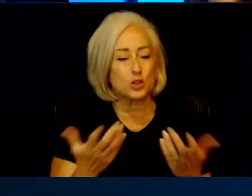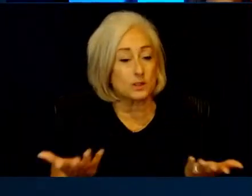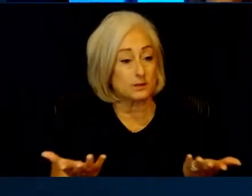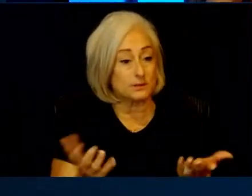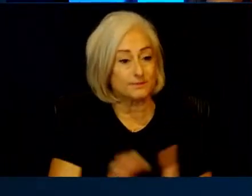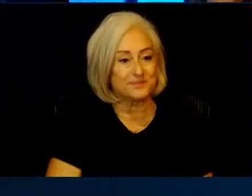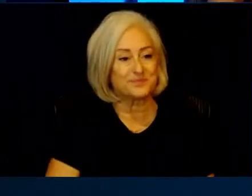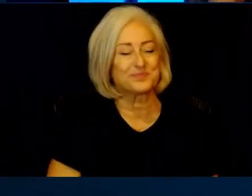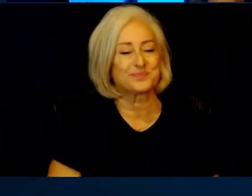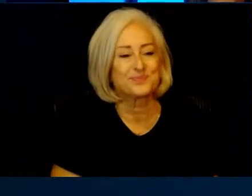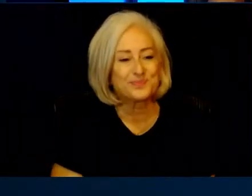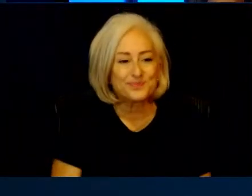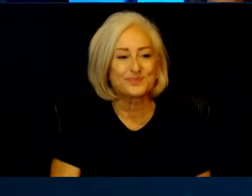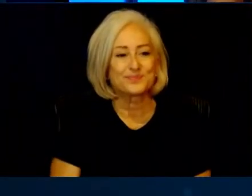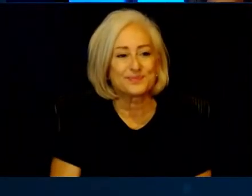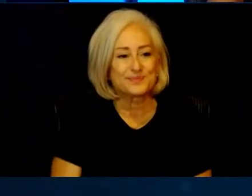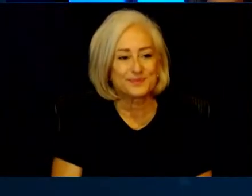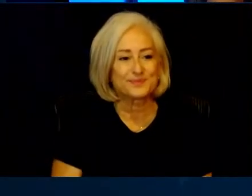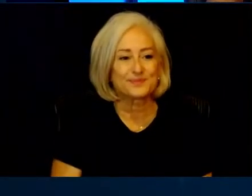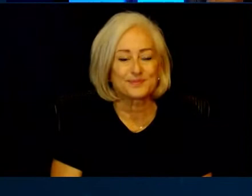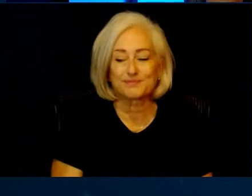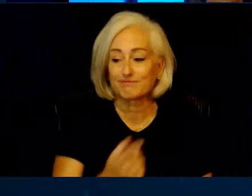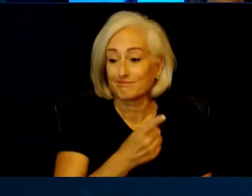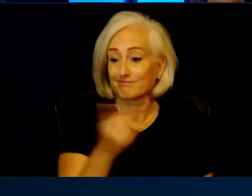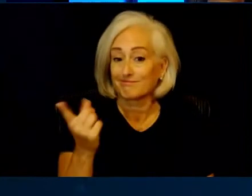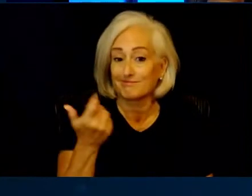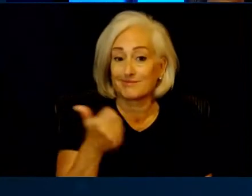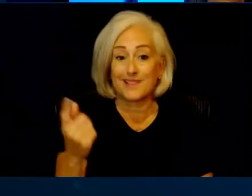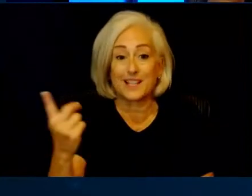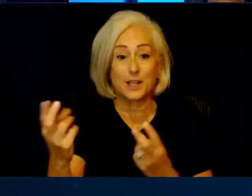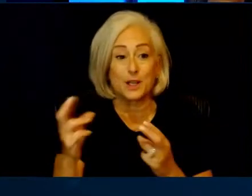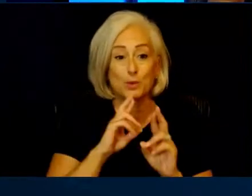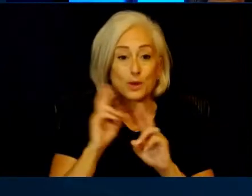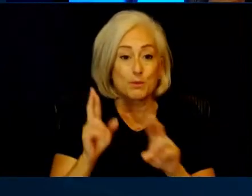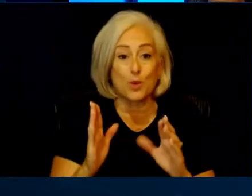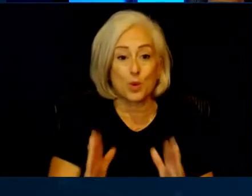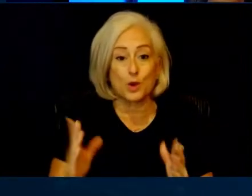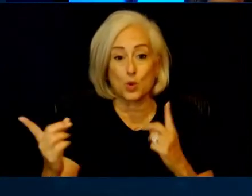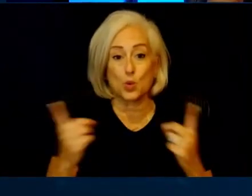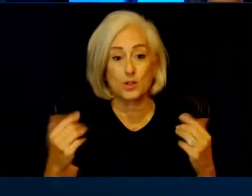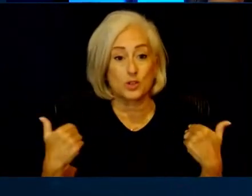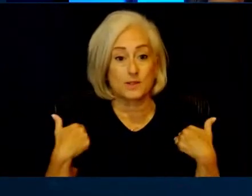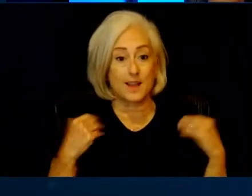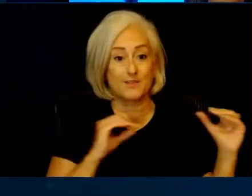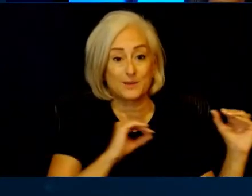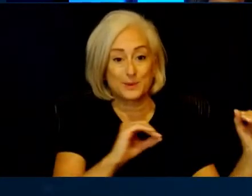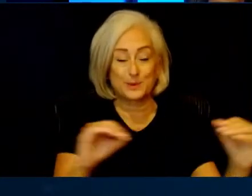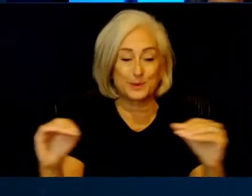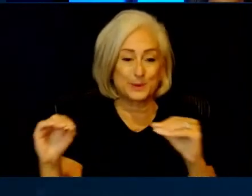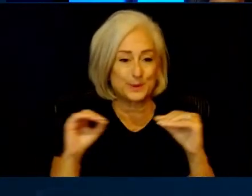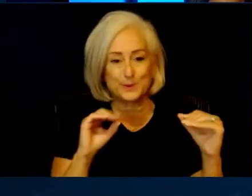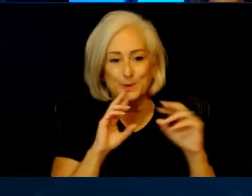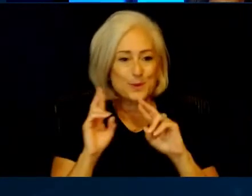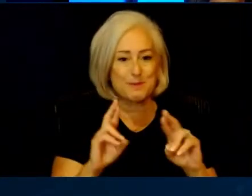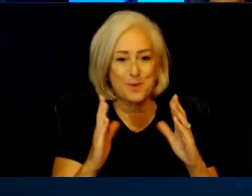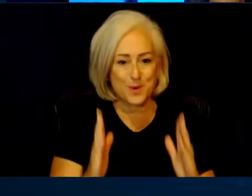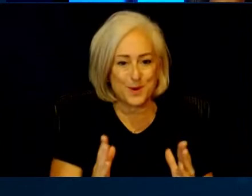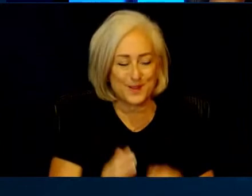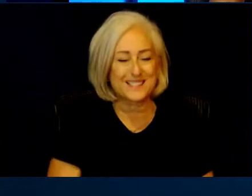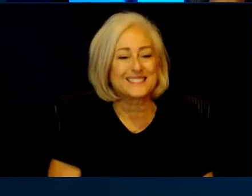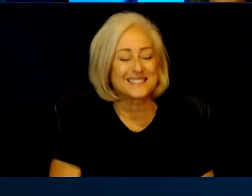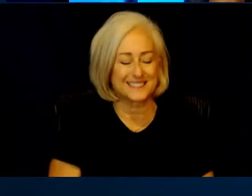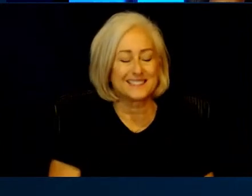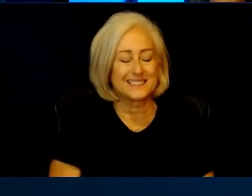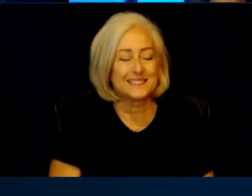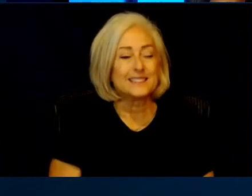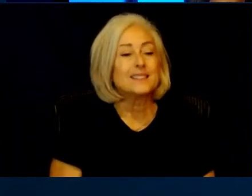Do you have any reporters on the line that have any questions for us? Looks like no reporters as of now. We do have a